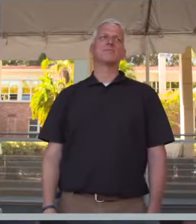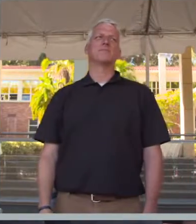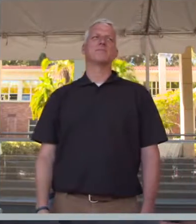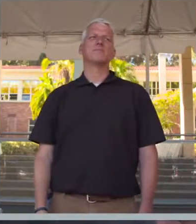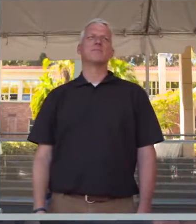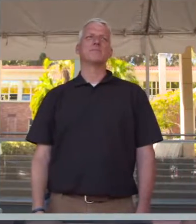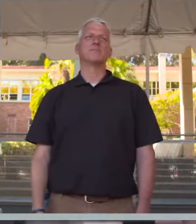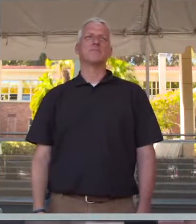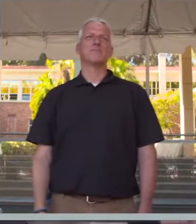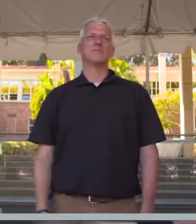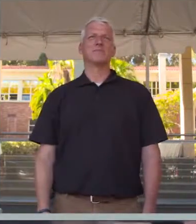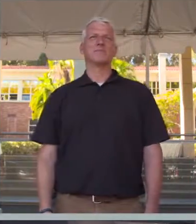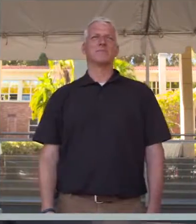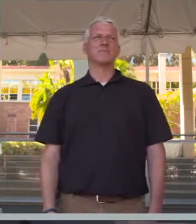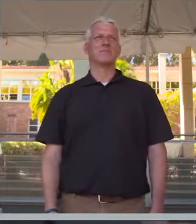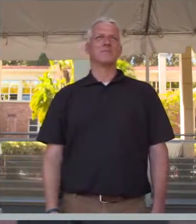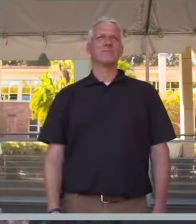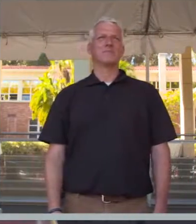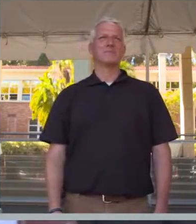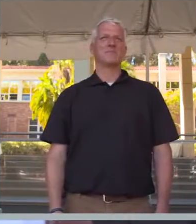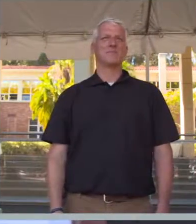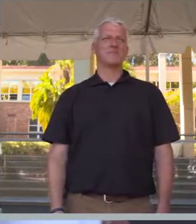Courtney Brigida McCarg.